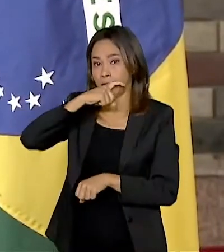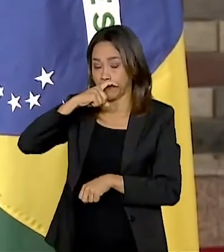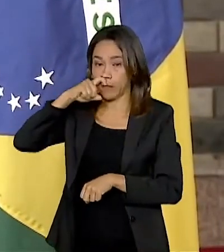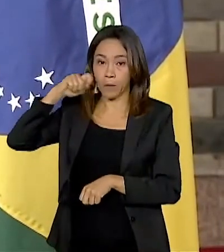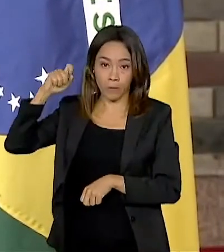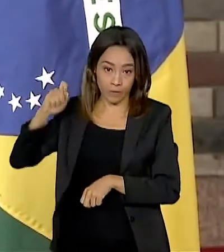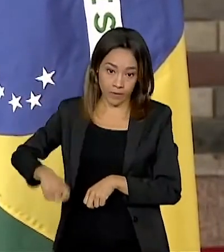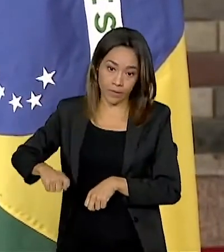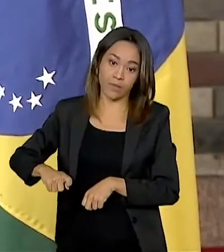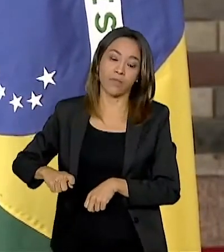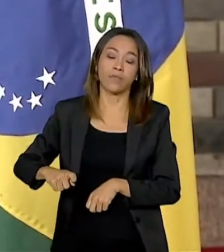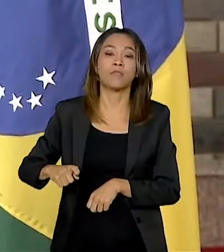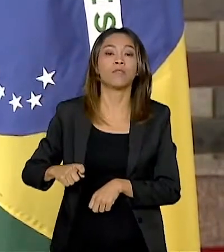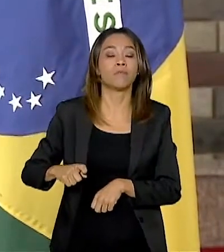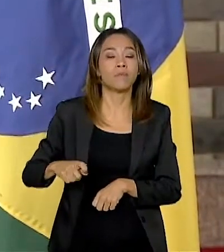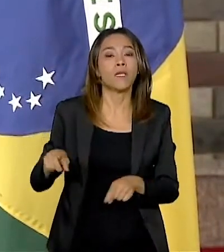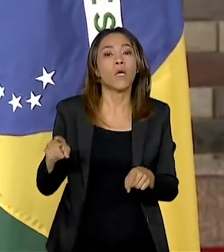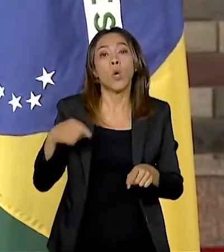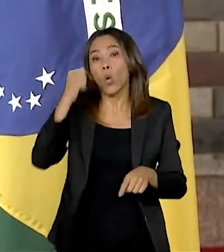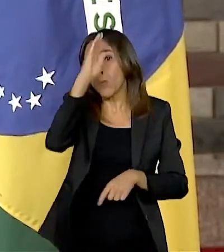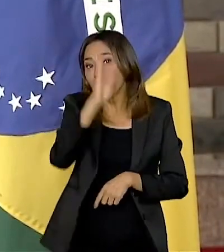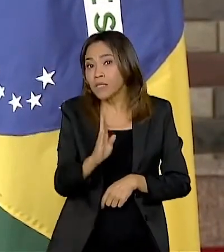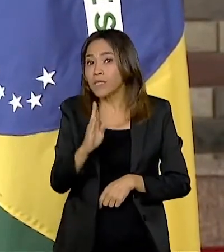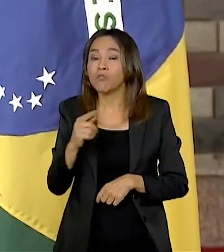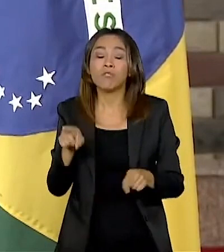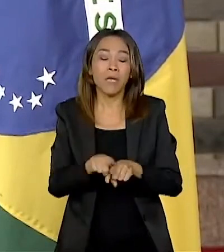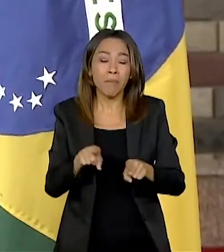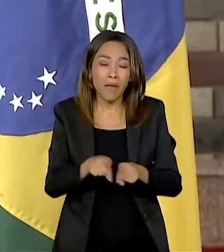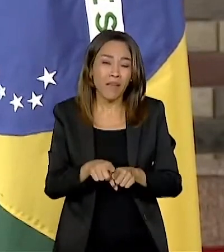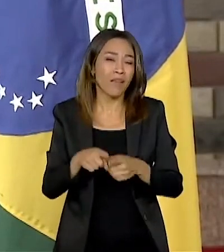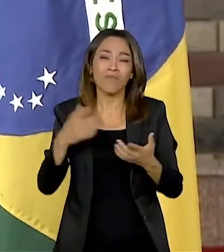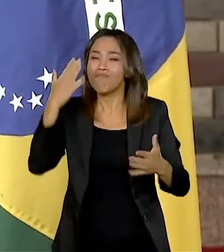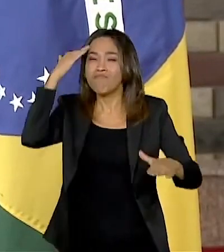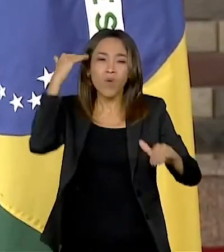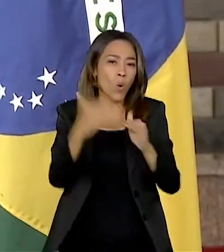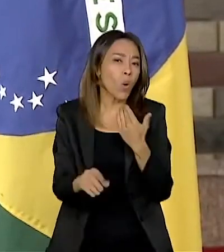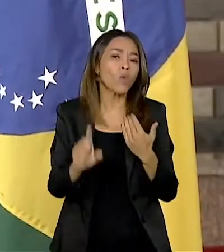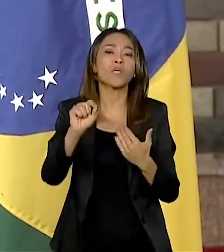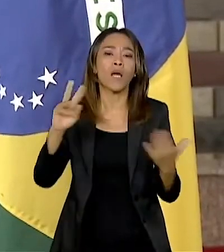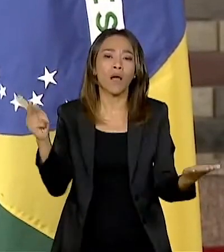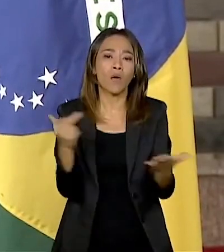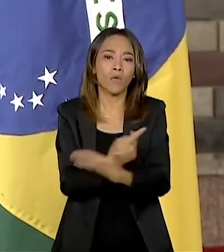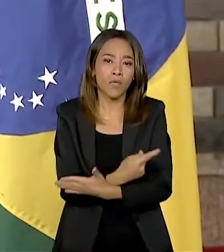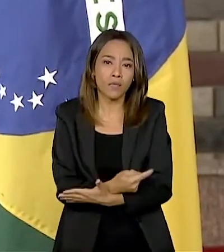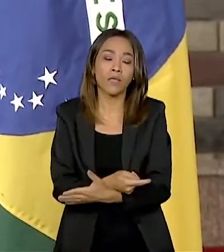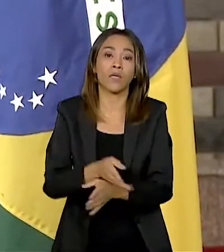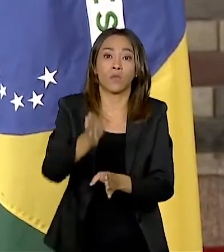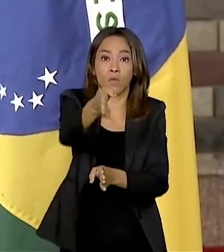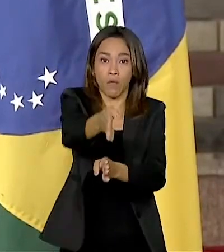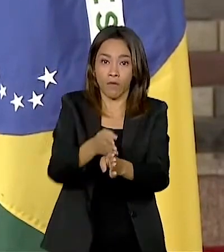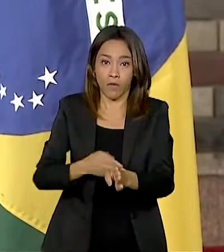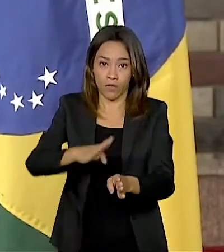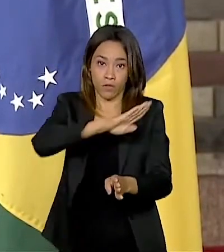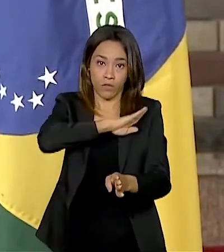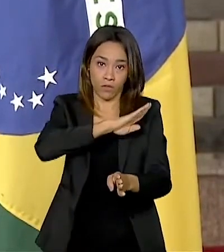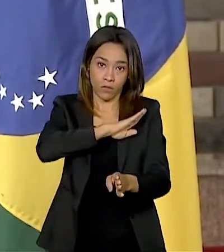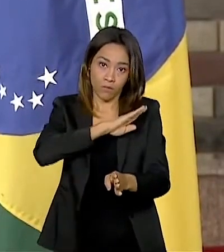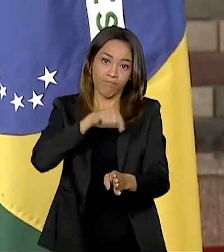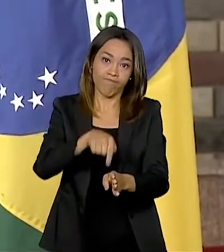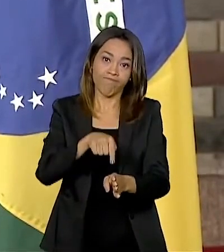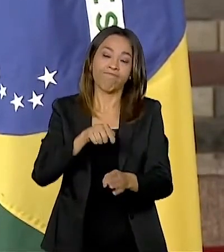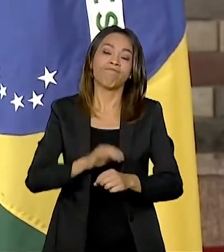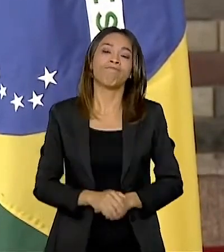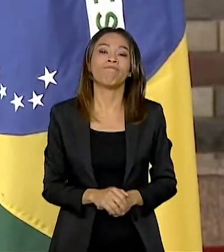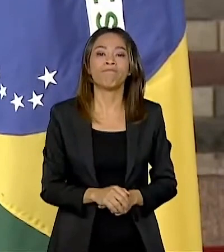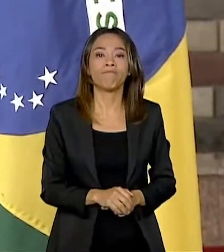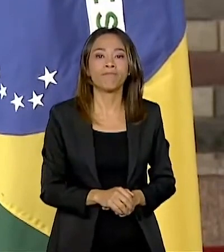mundo sabe que o Brasil é contra o que está acontecendo na faixa de Gaza. Everybody knows that Brazil is against what's happening in the Gaza